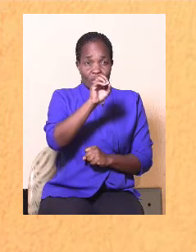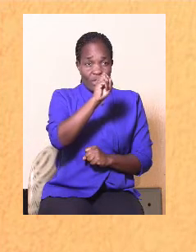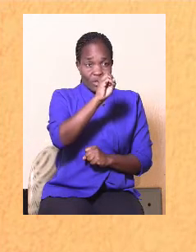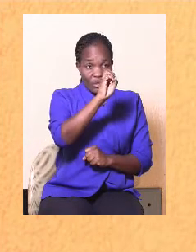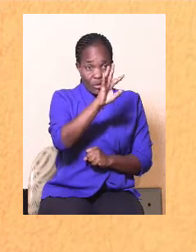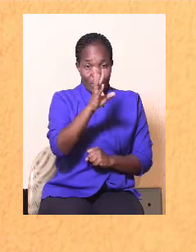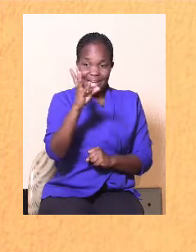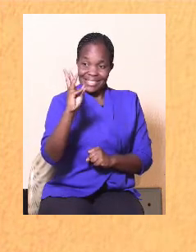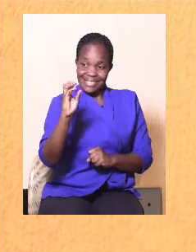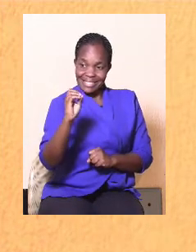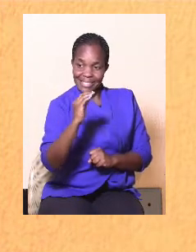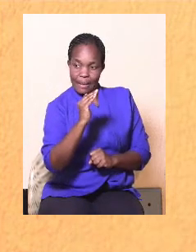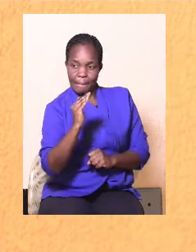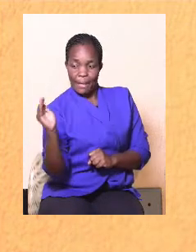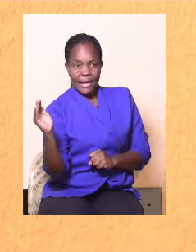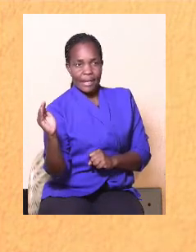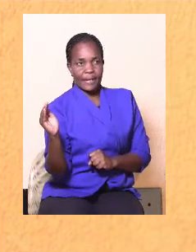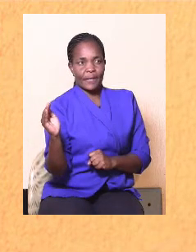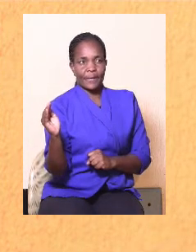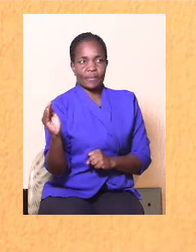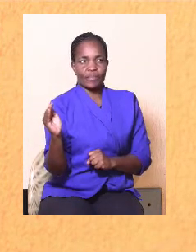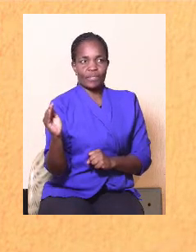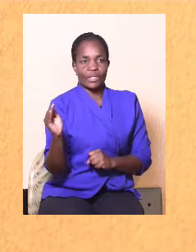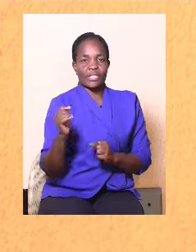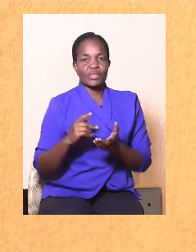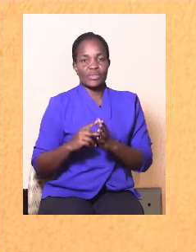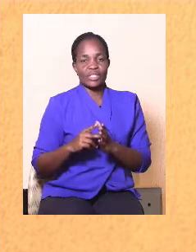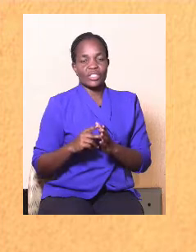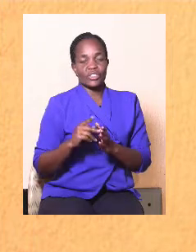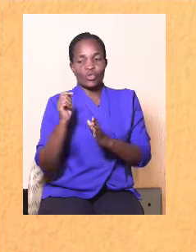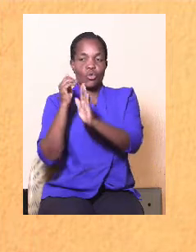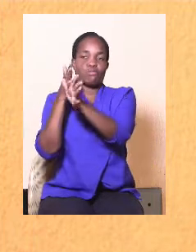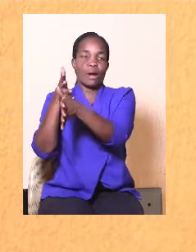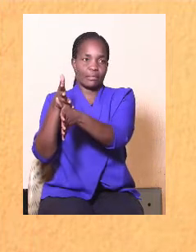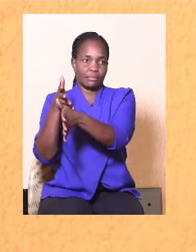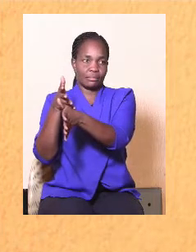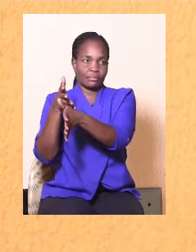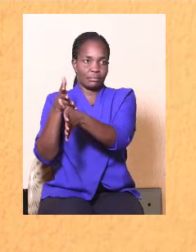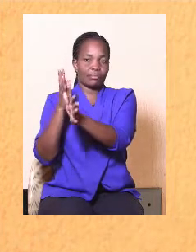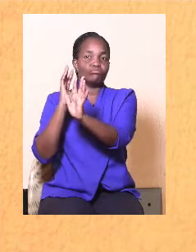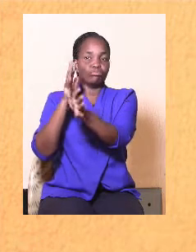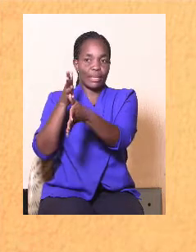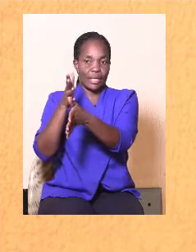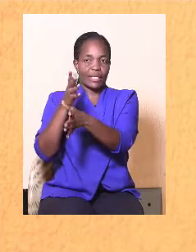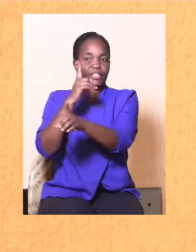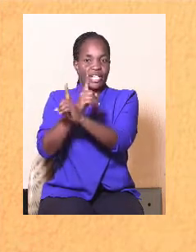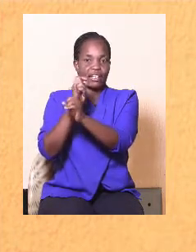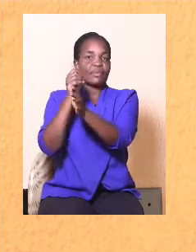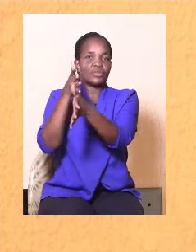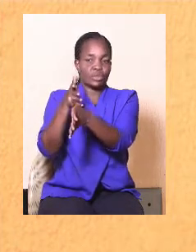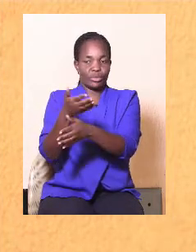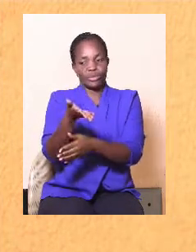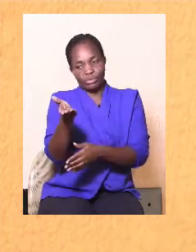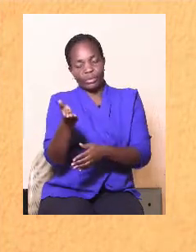59, it means in somehow you qualify for a pension. So you don't qualify.